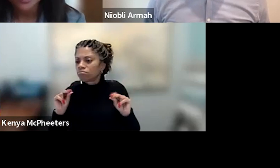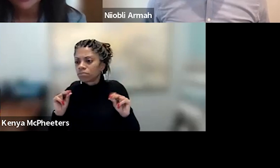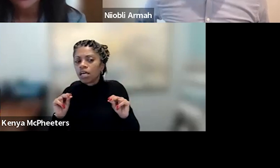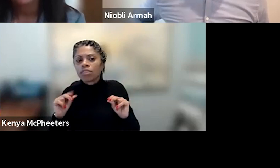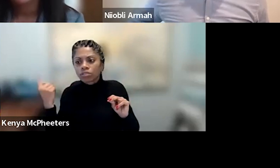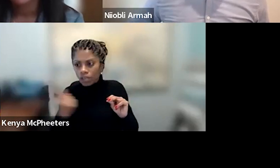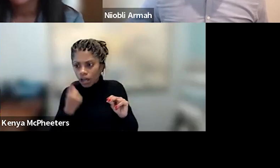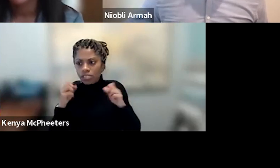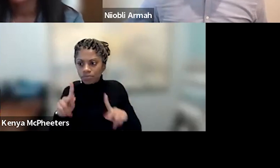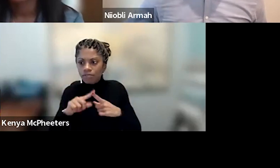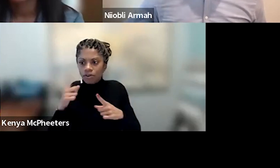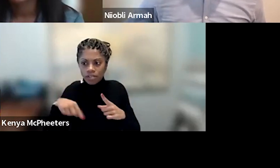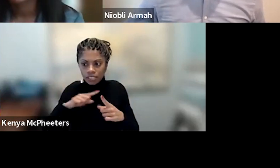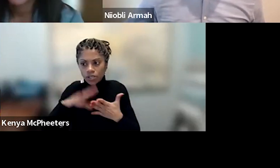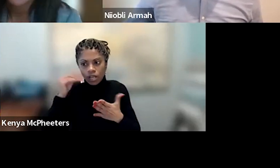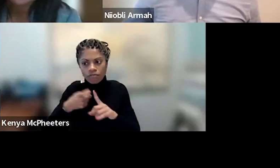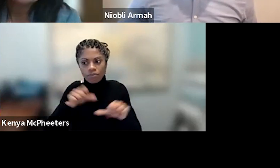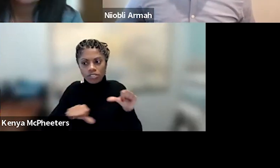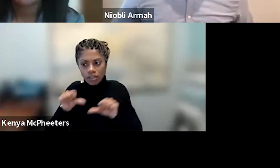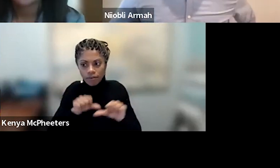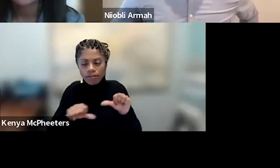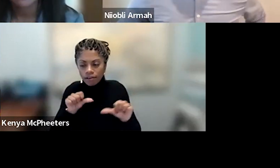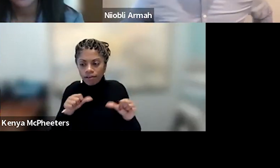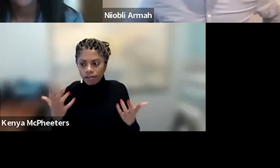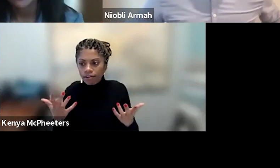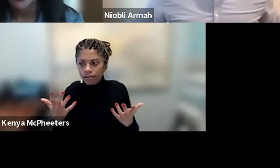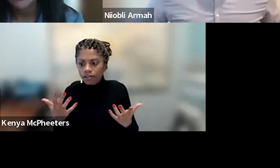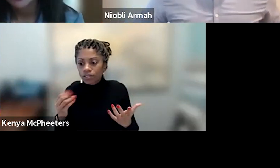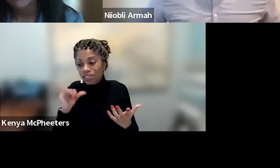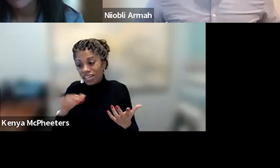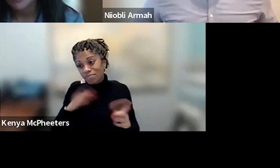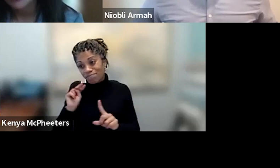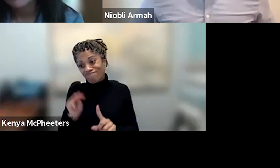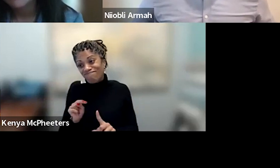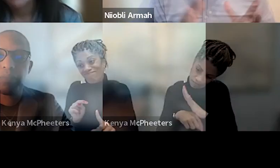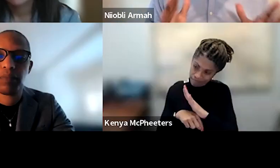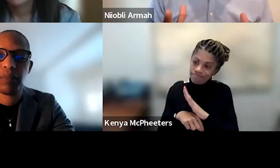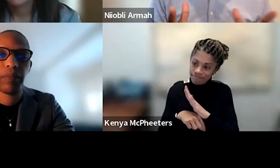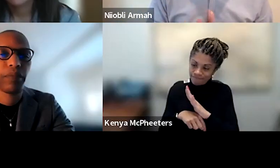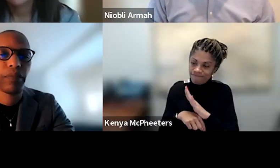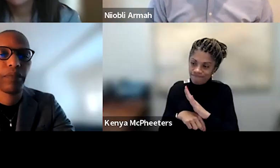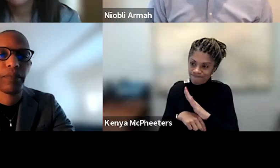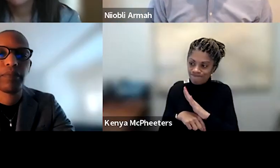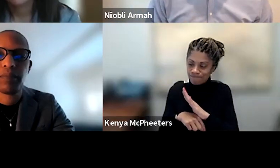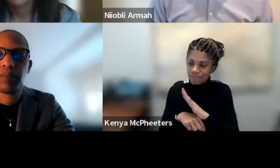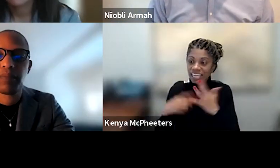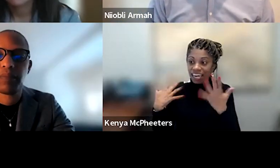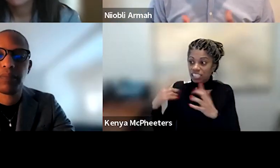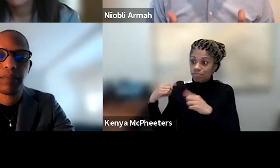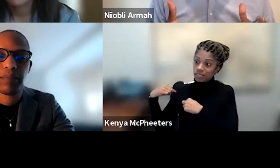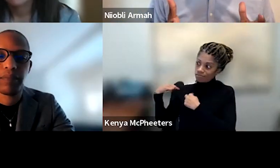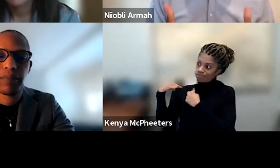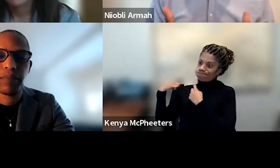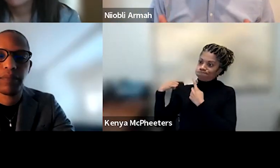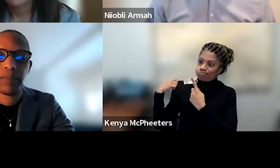learn from one another. So, that's my take on it. I hope that's helpful, Robert. Thank you for everyone who came today.